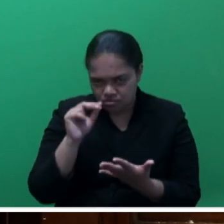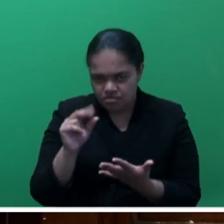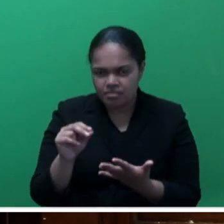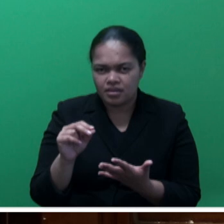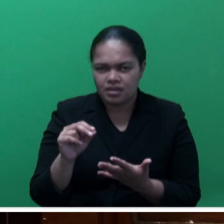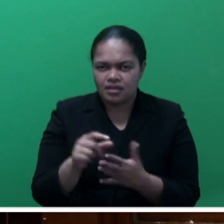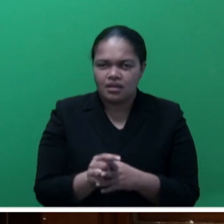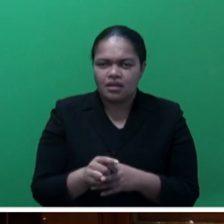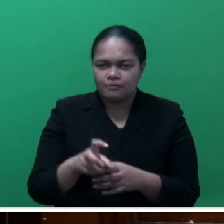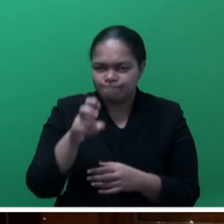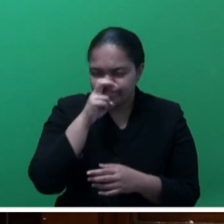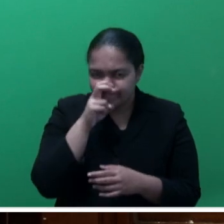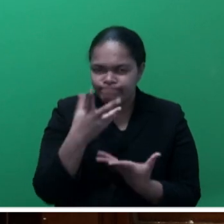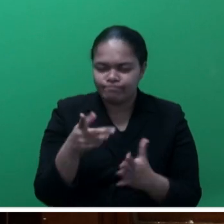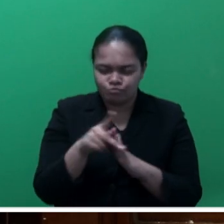effective policing and enforcement.